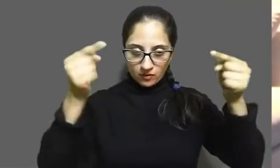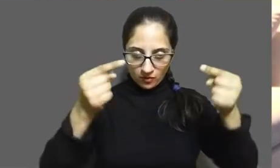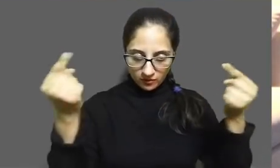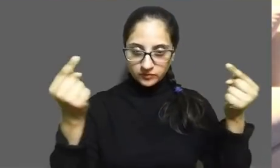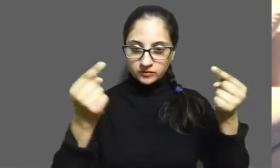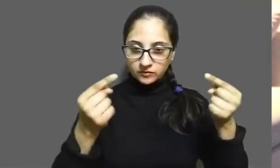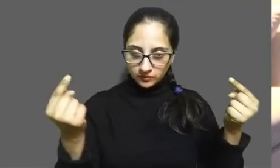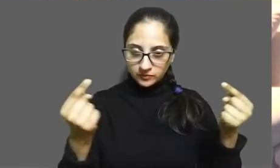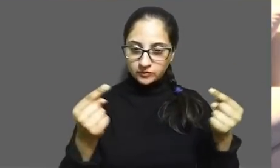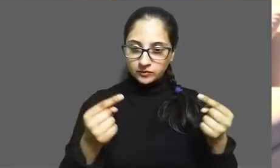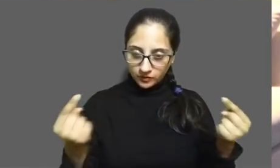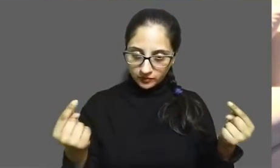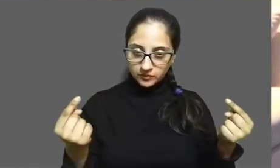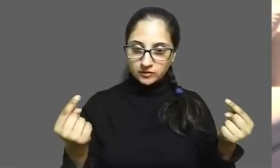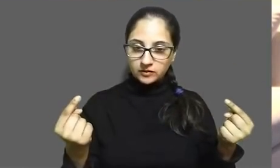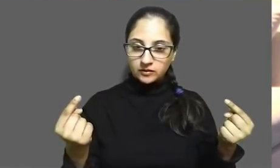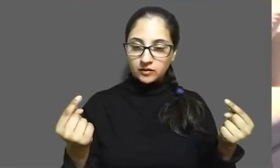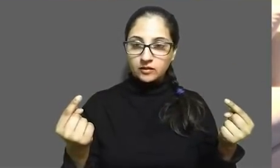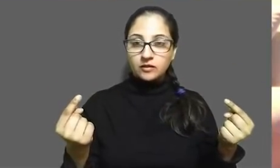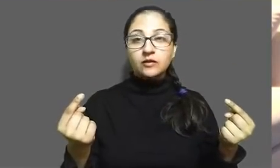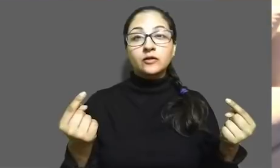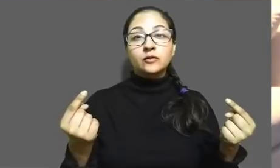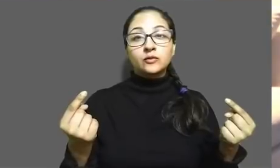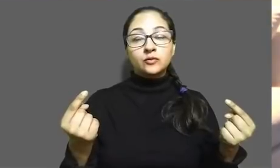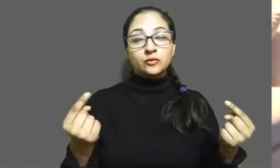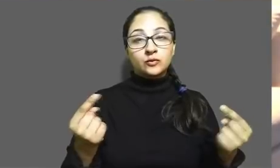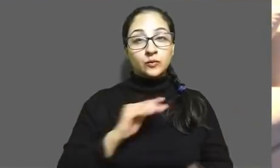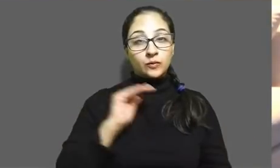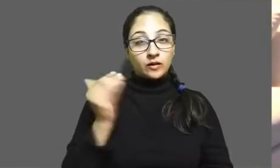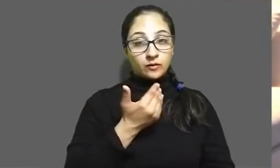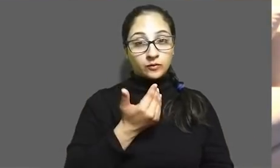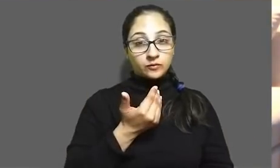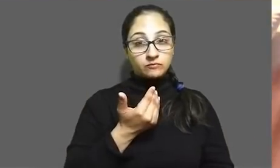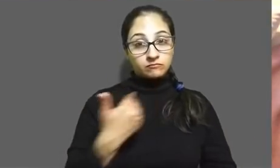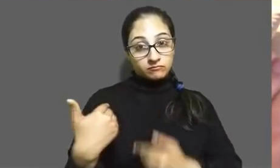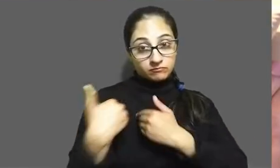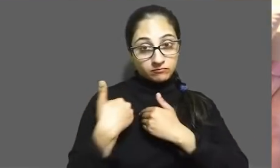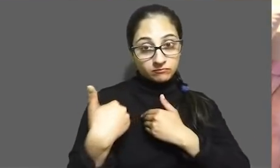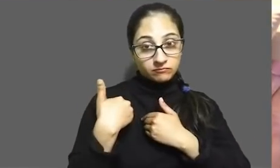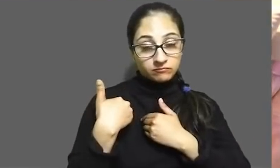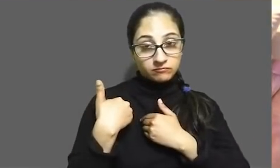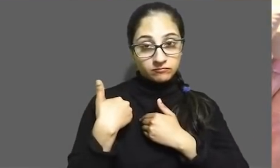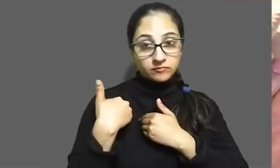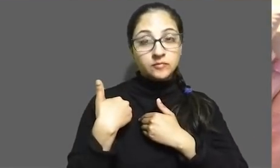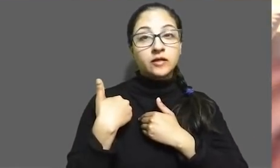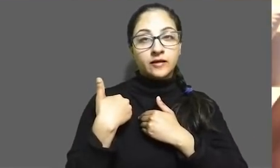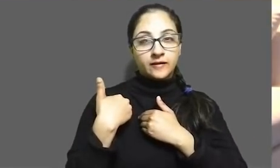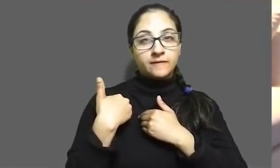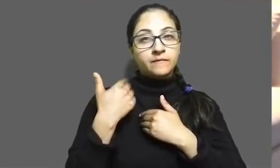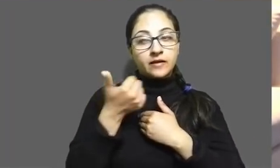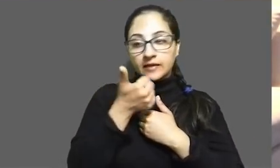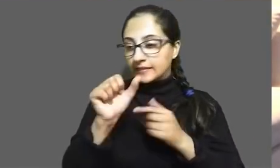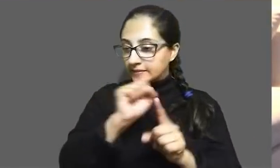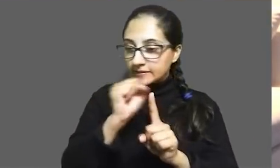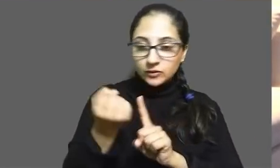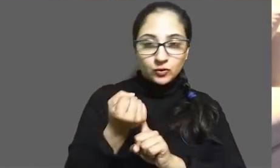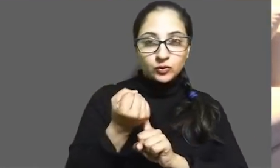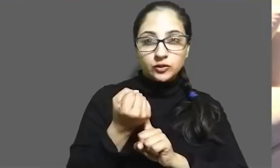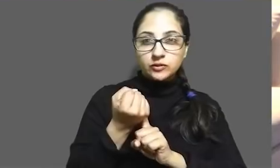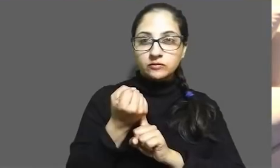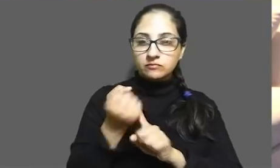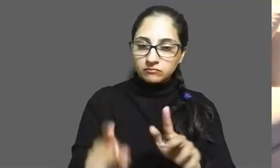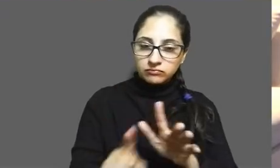life hereafter, the akhirah. There is happiness and there is sadness. And the idea